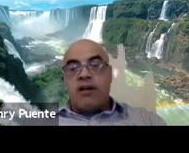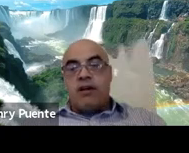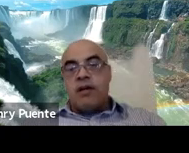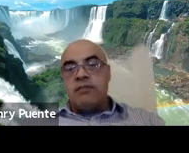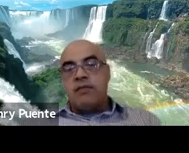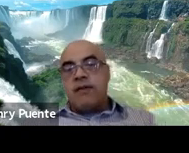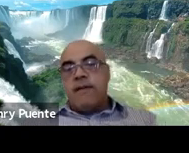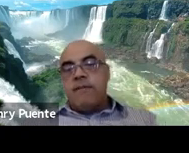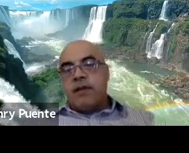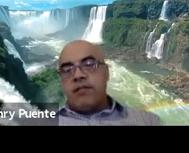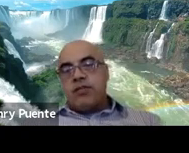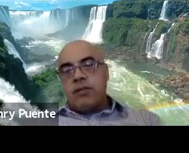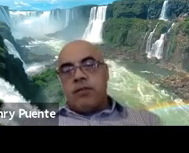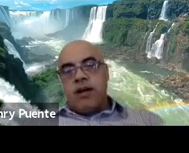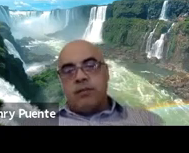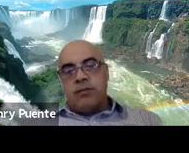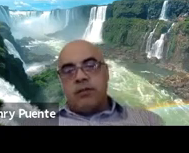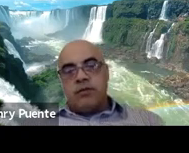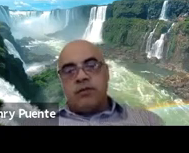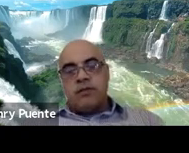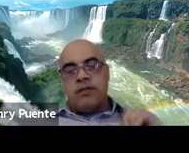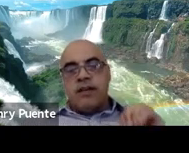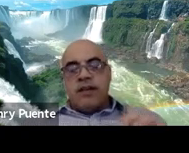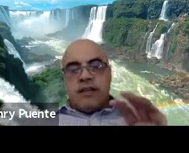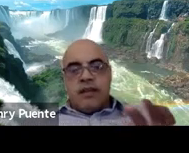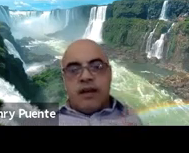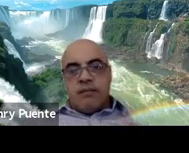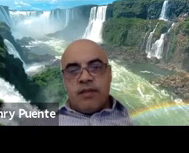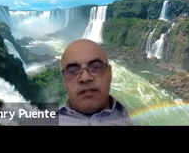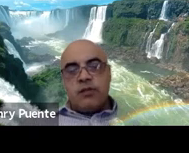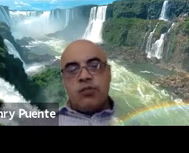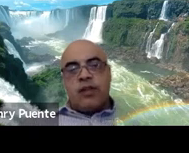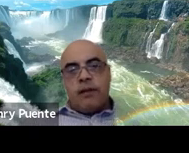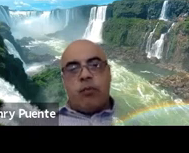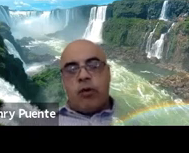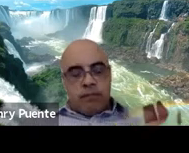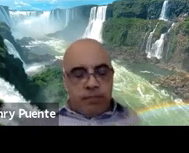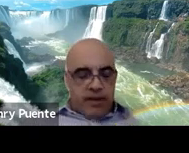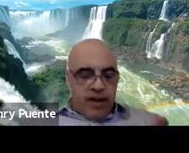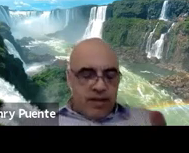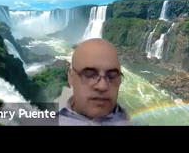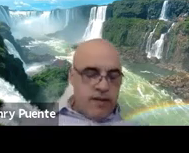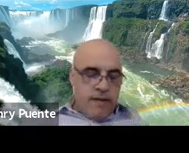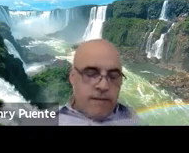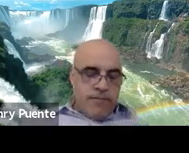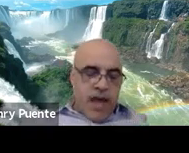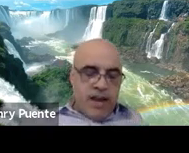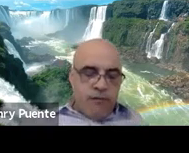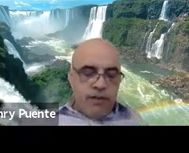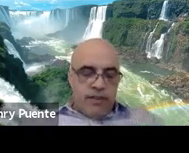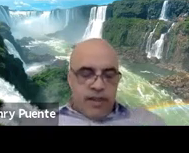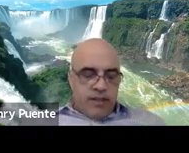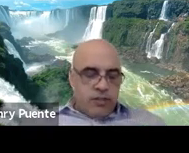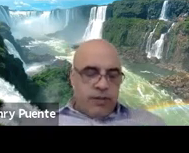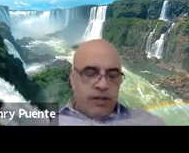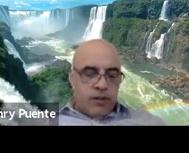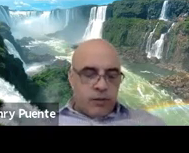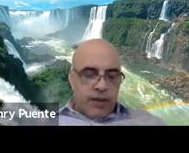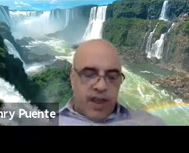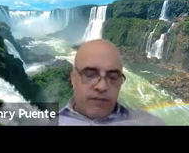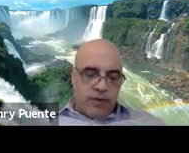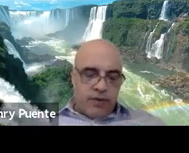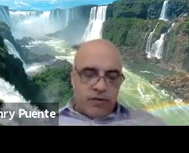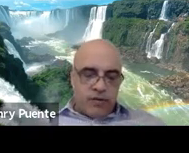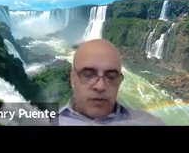evaluate outcomes, construct possible solutions. This is really important because not everything should be a